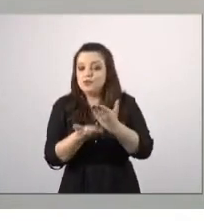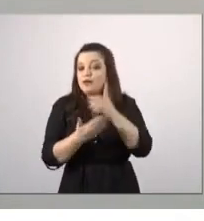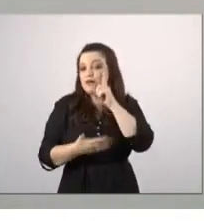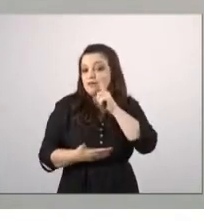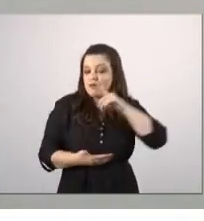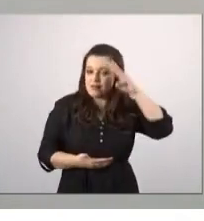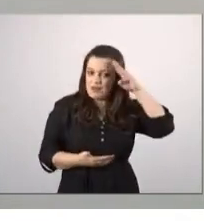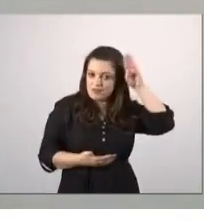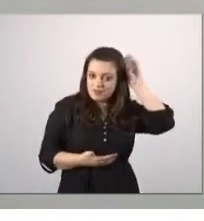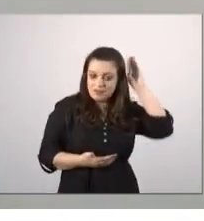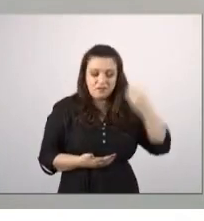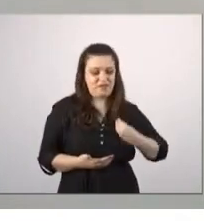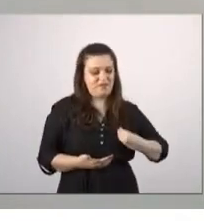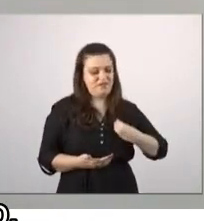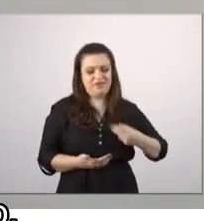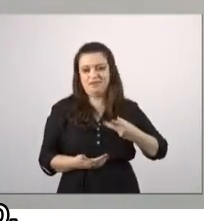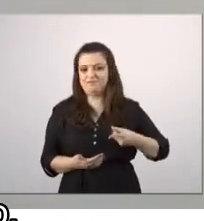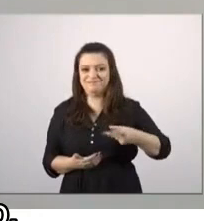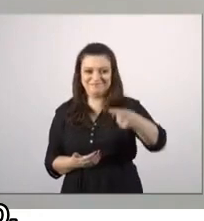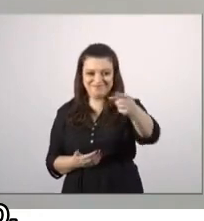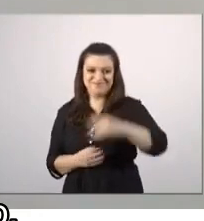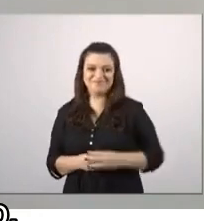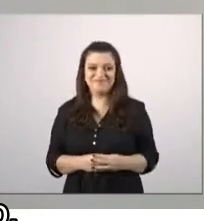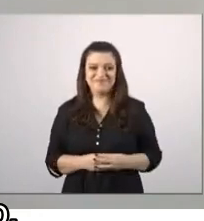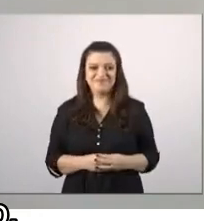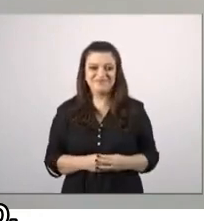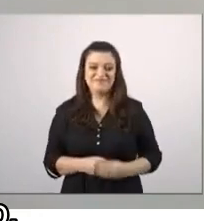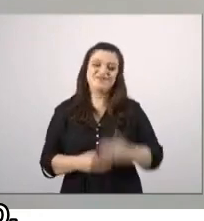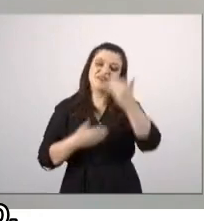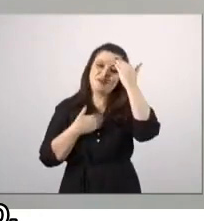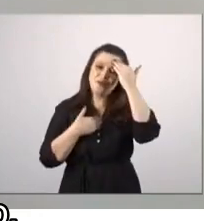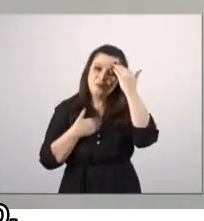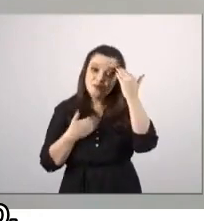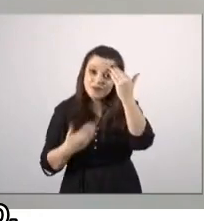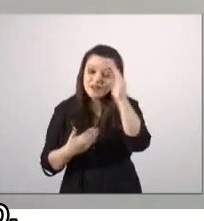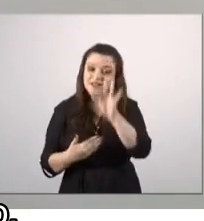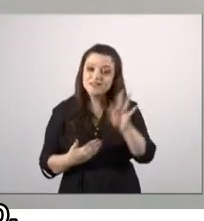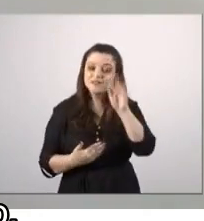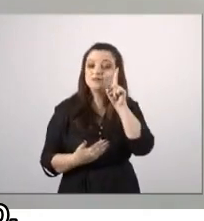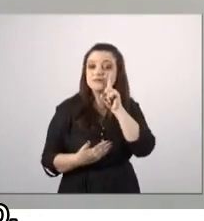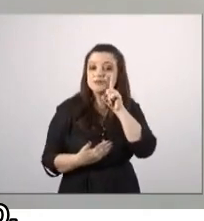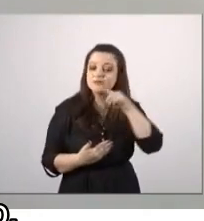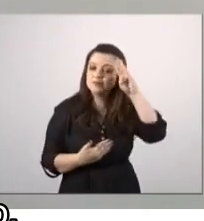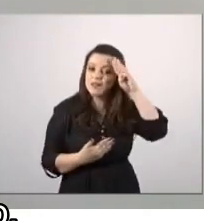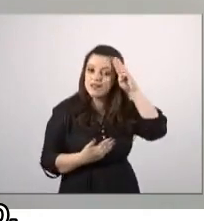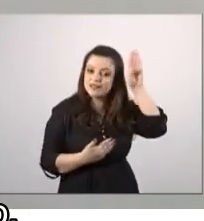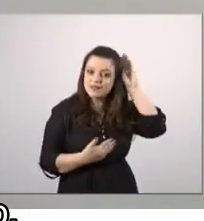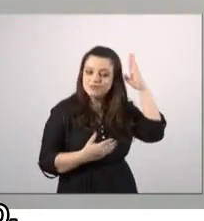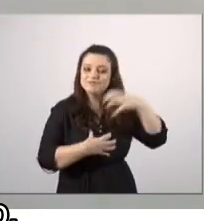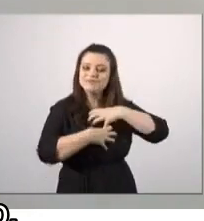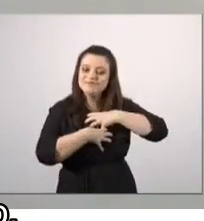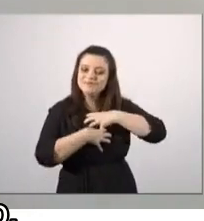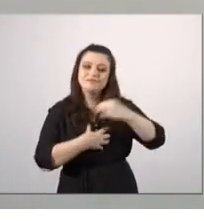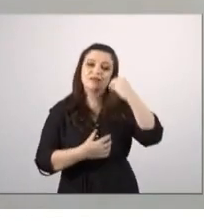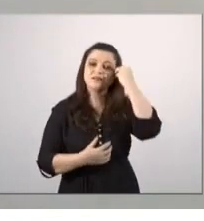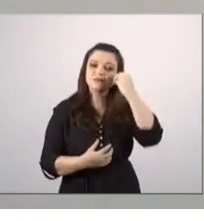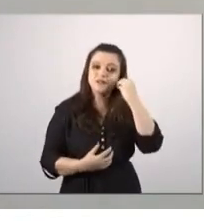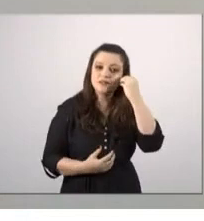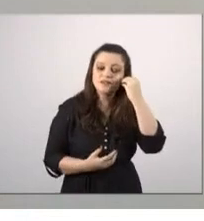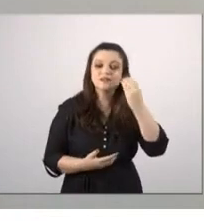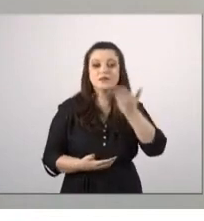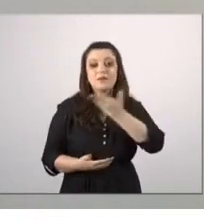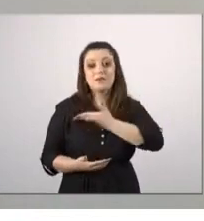para a vida toda. Muito obrigada, American, pelas memórias, amizades criadas,